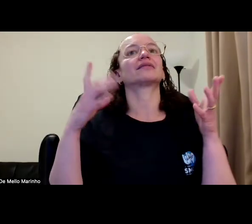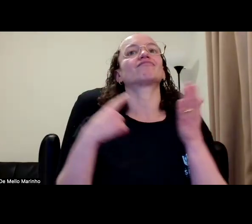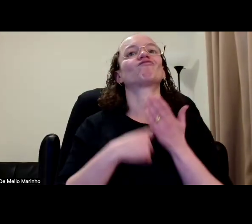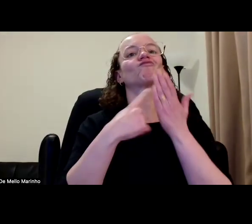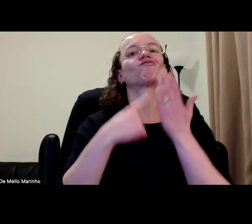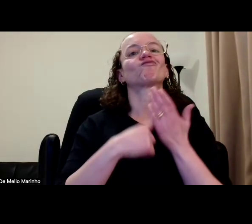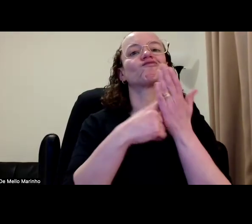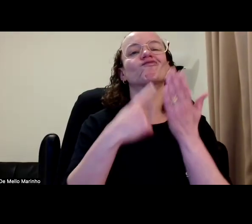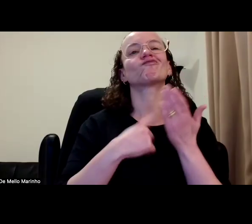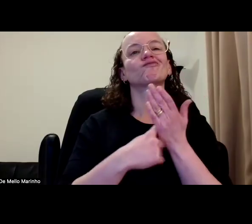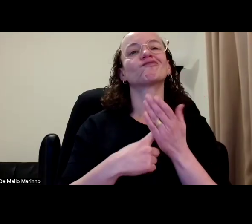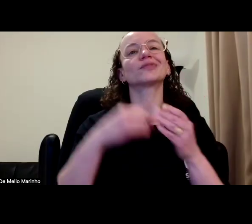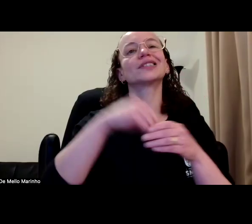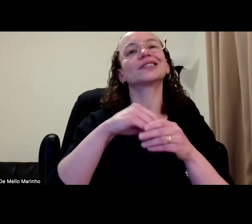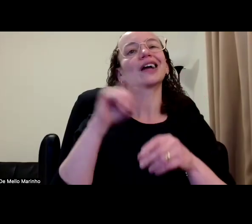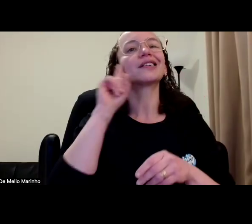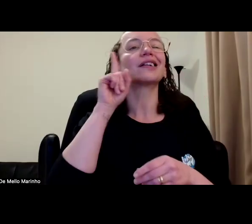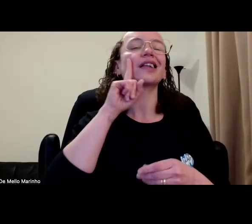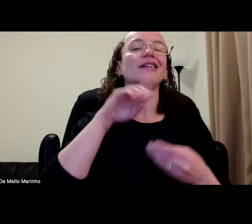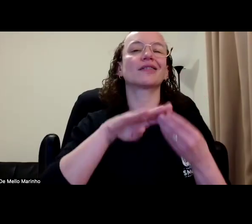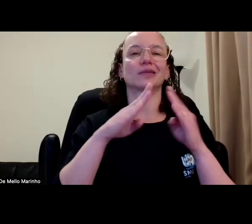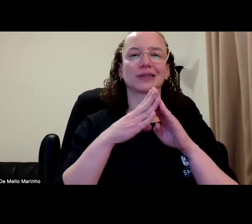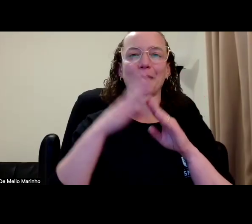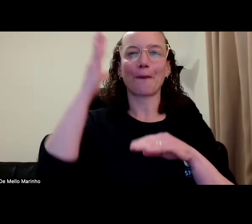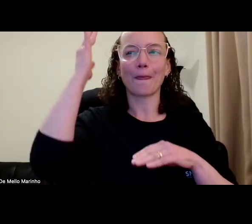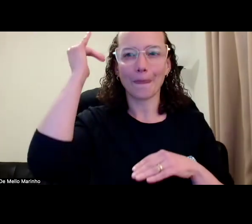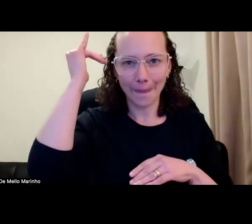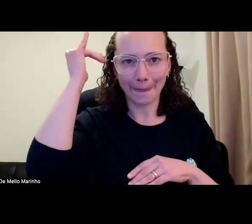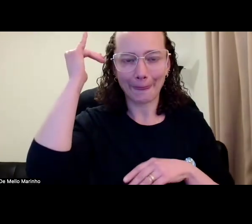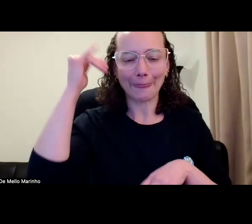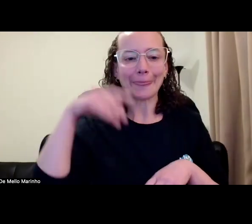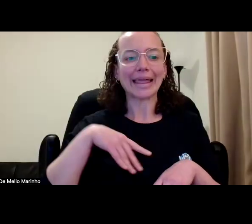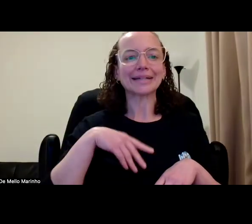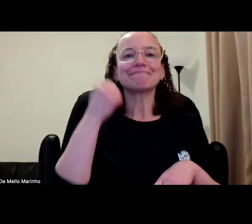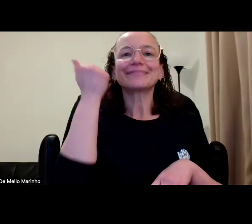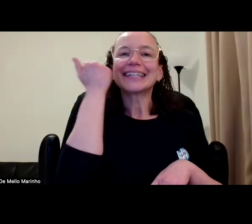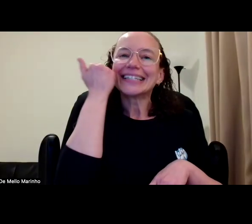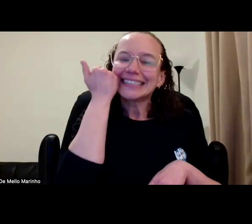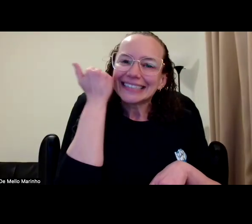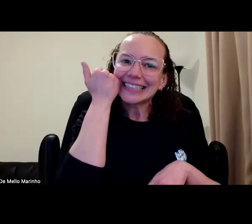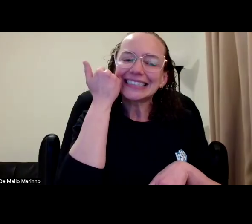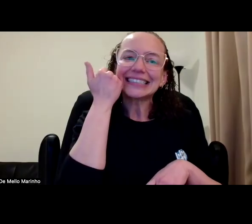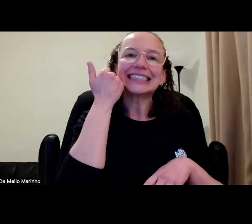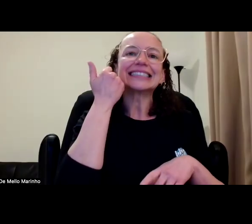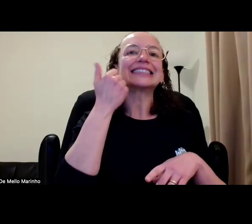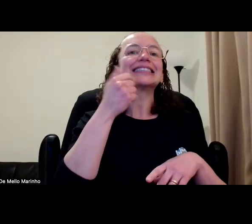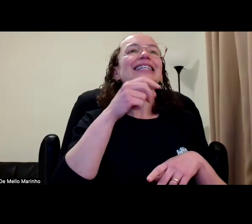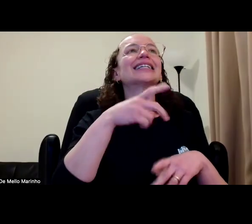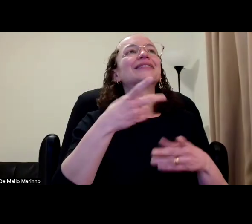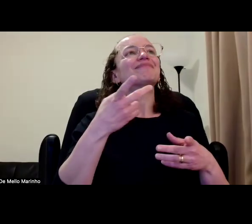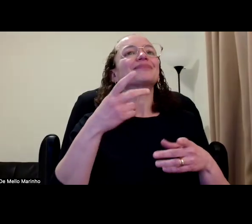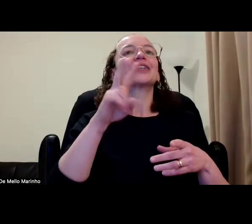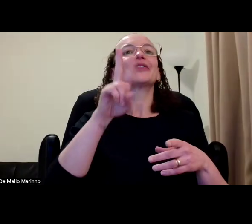but there is a lot of discussion about that in the deaf community because